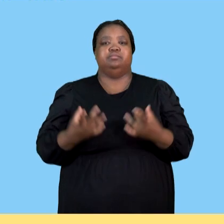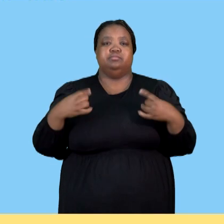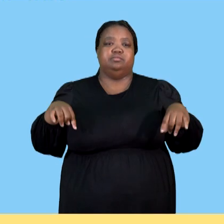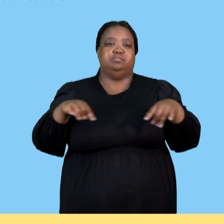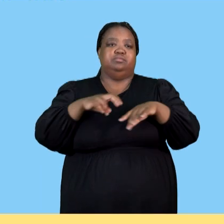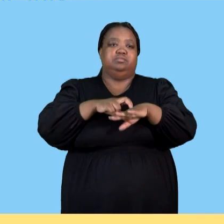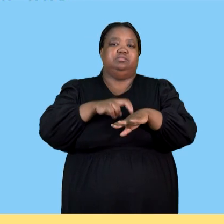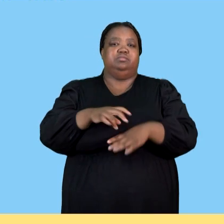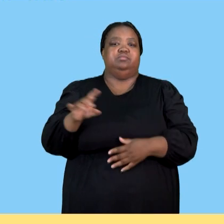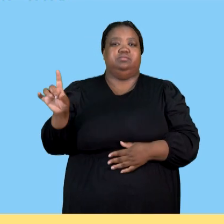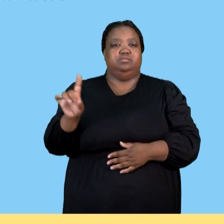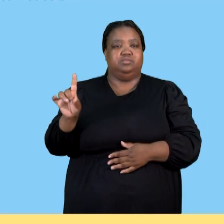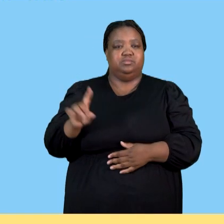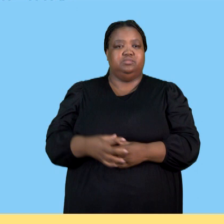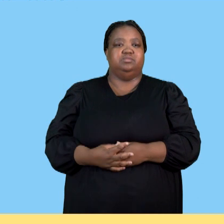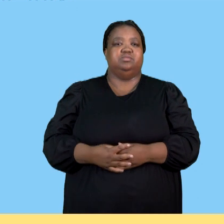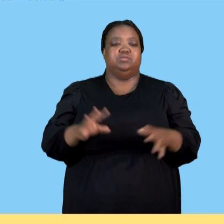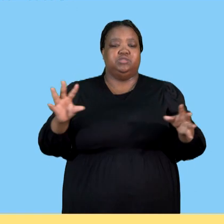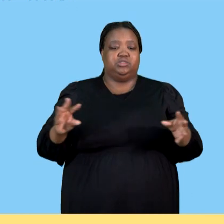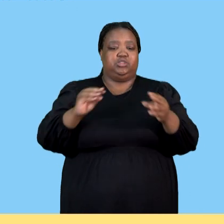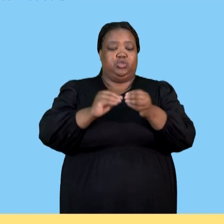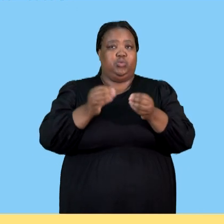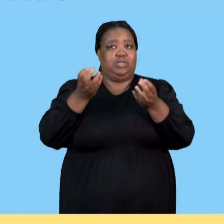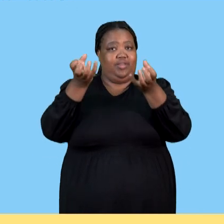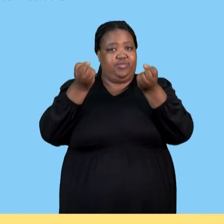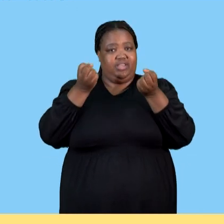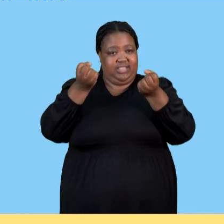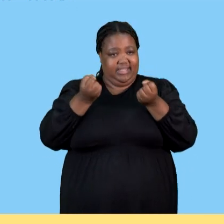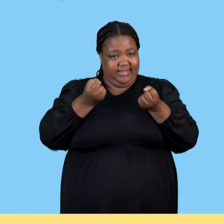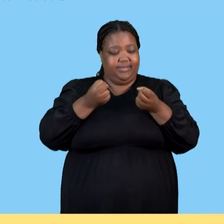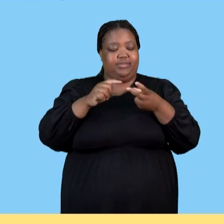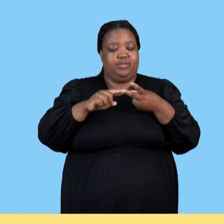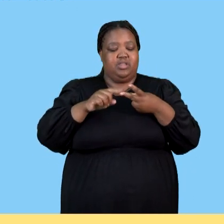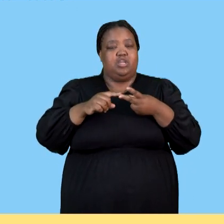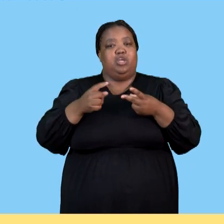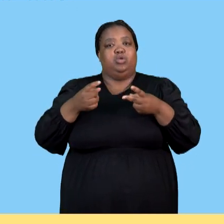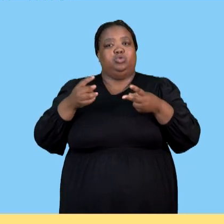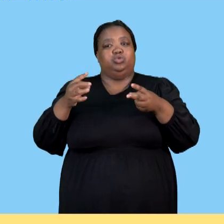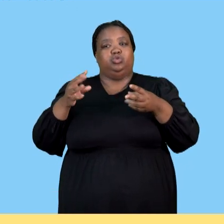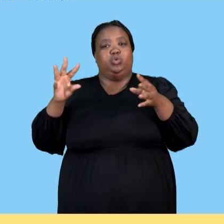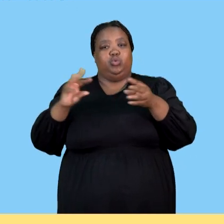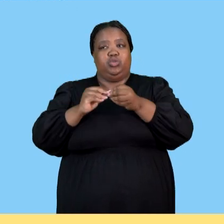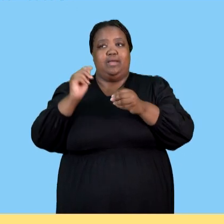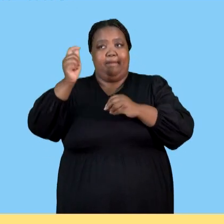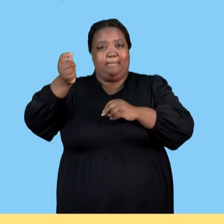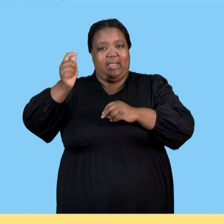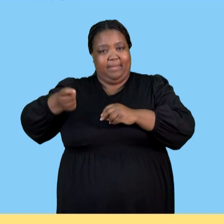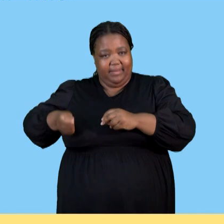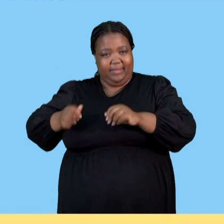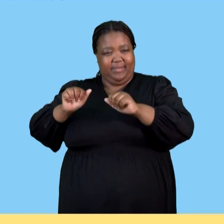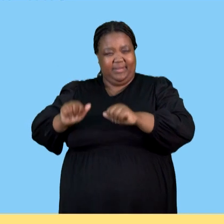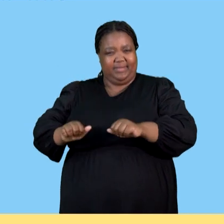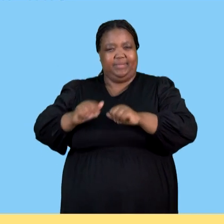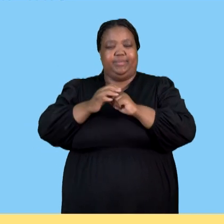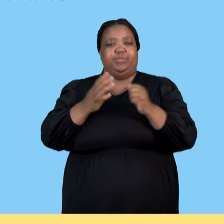We are then required to determine the following. Number one, total receipts for the month of July. Total payments, that is number two.